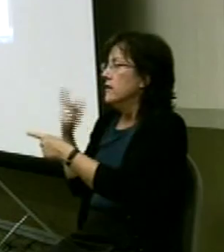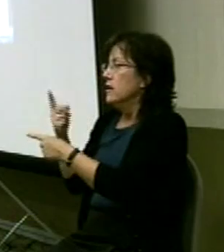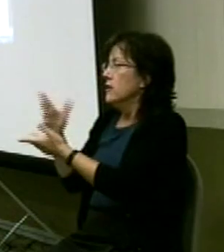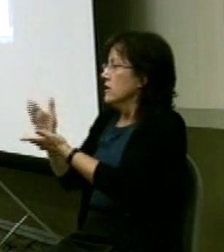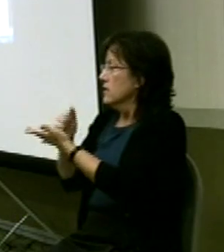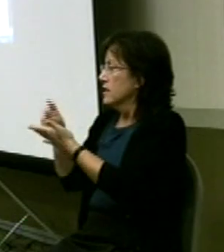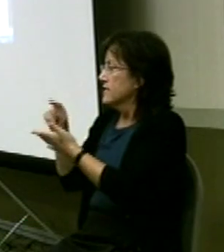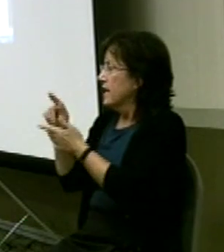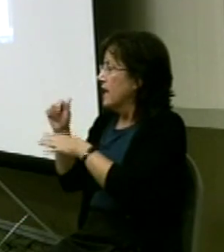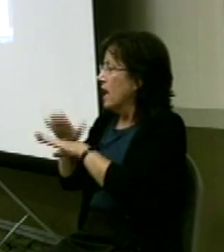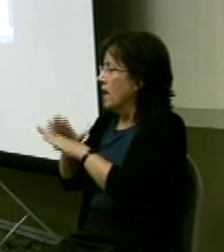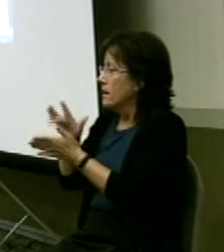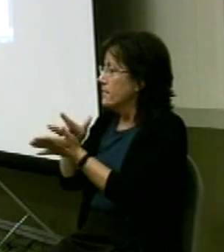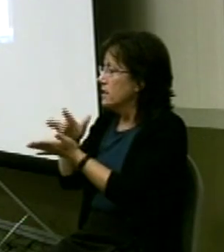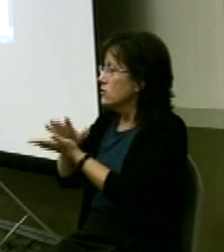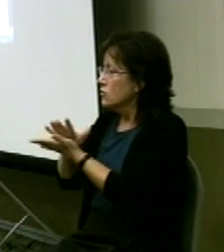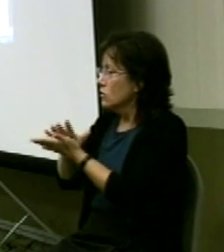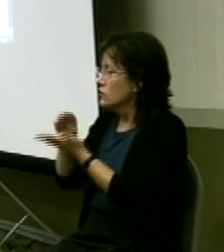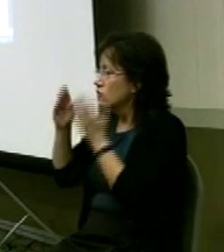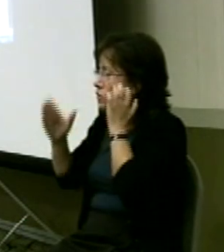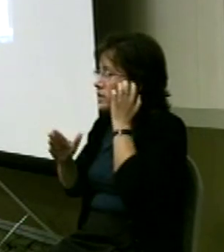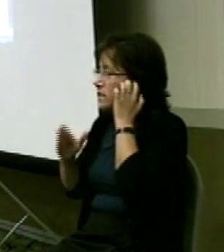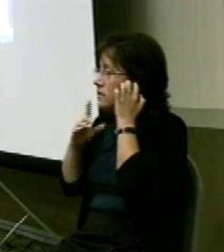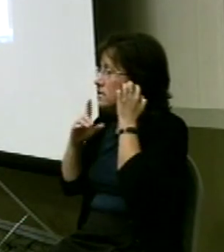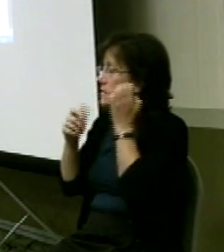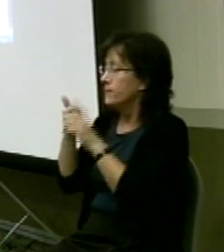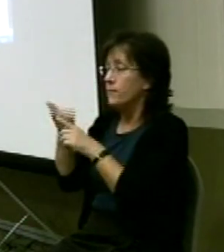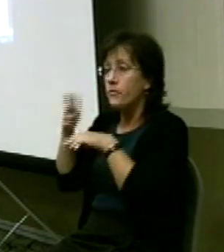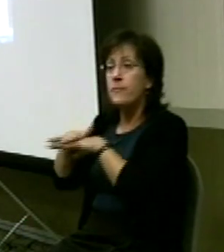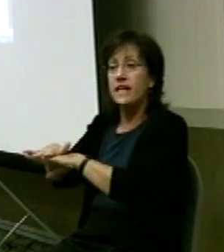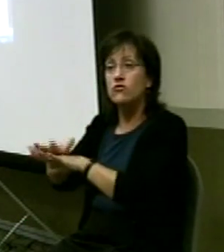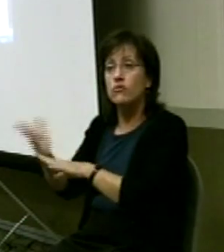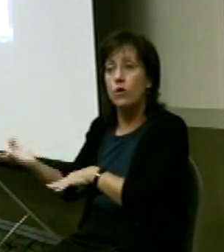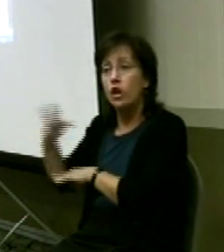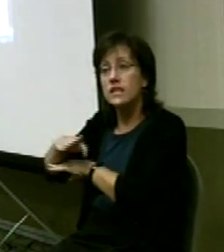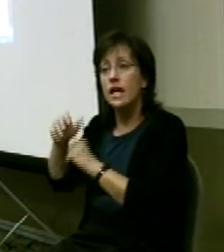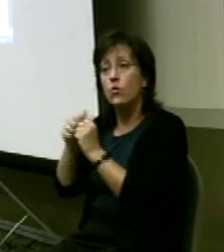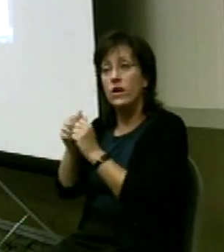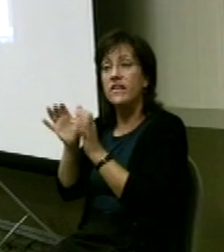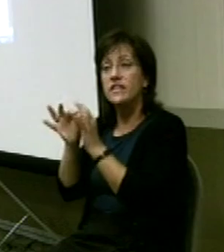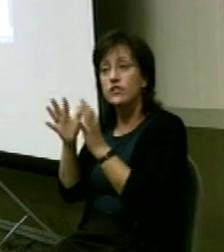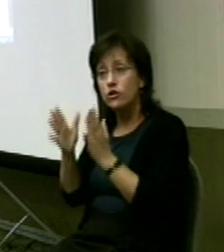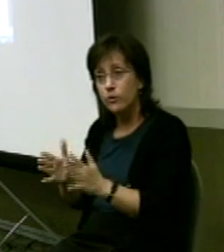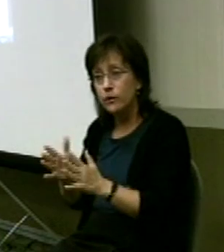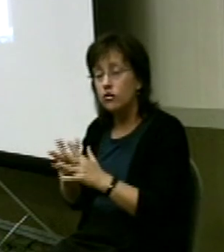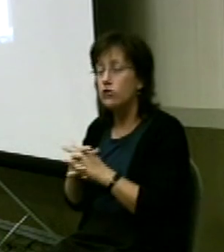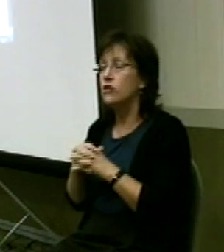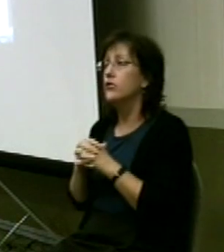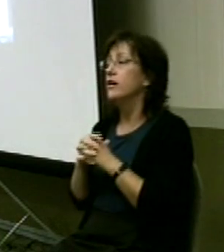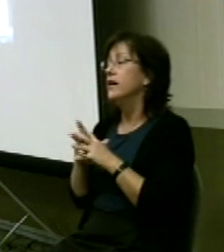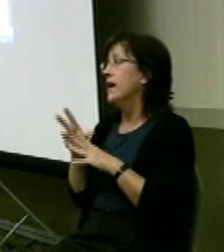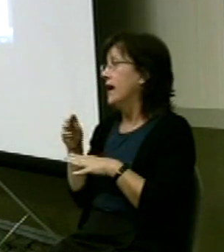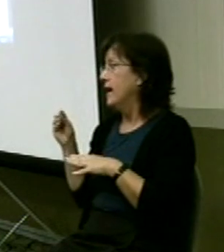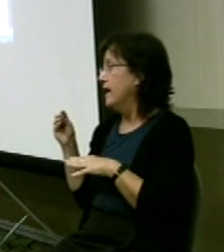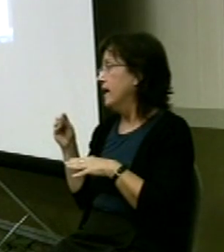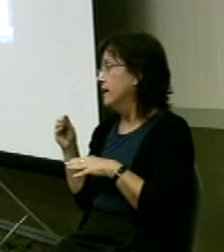school student who is in mainstream all day with an interpreter, and